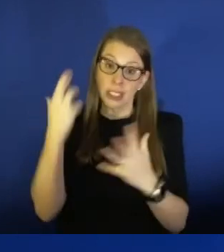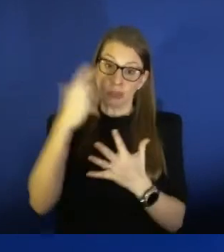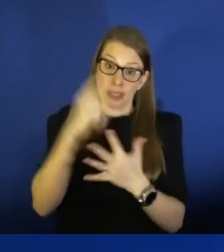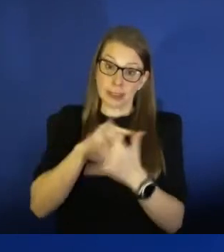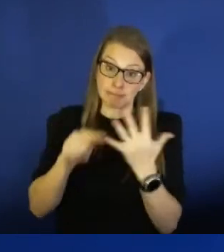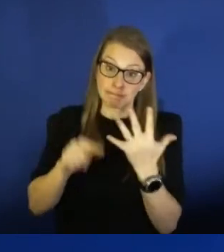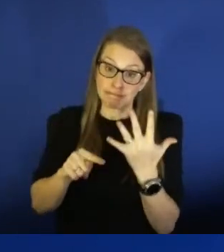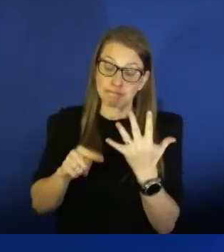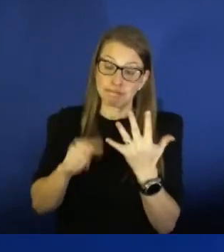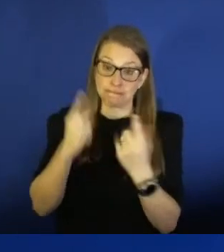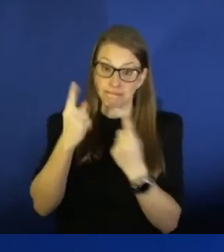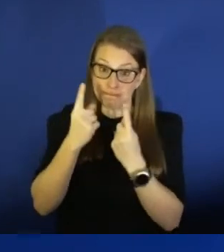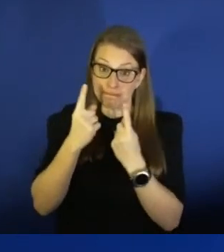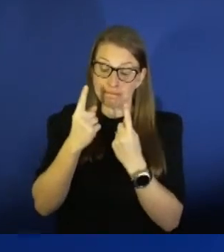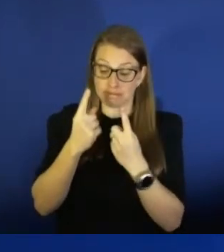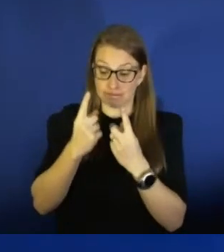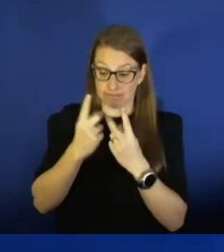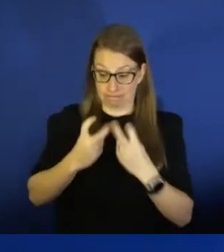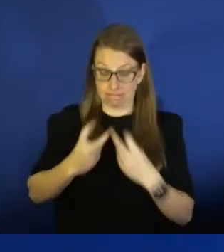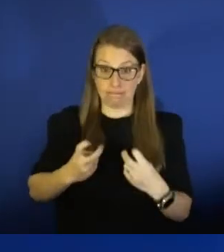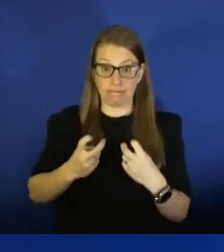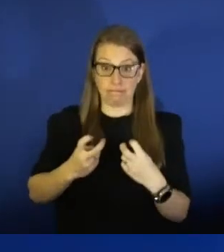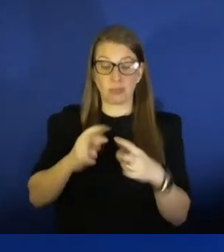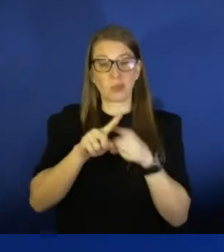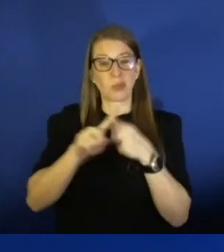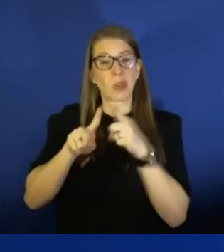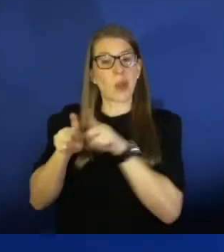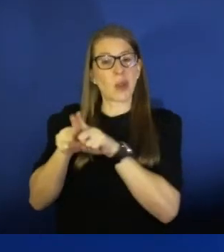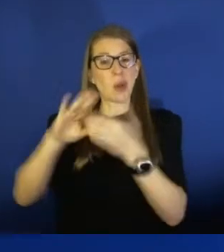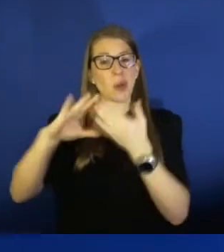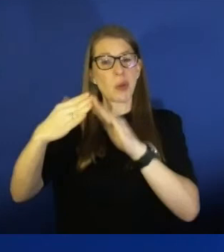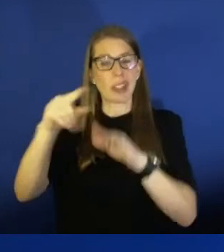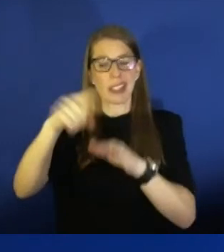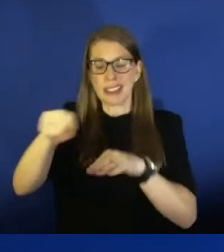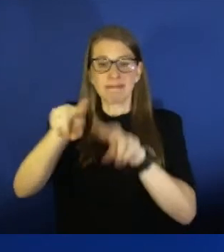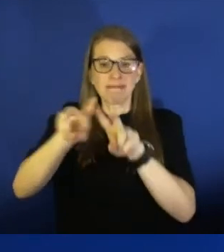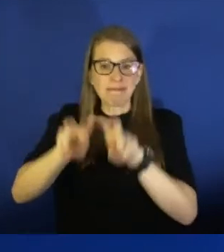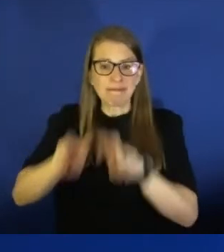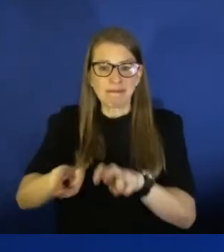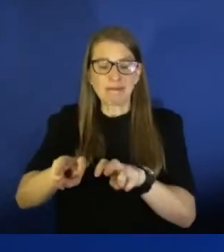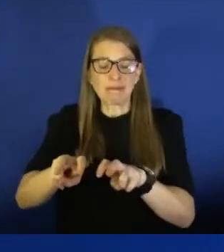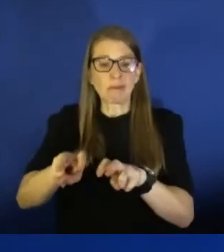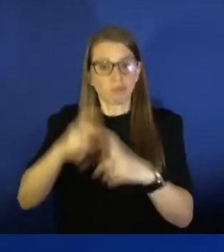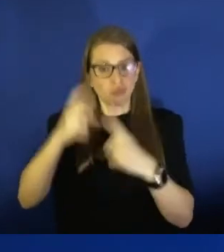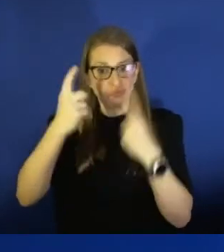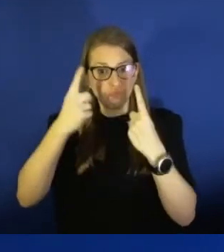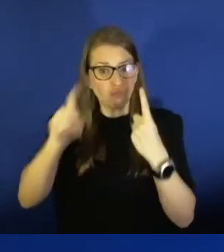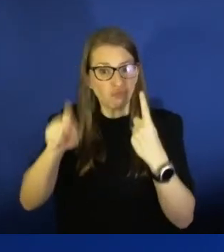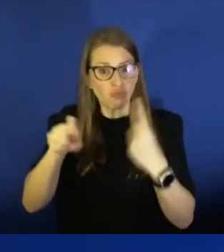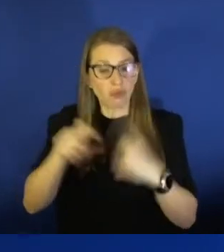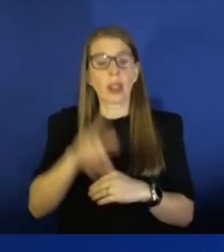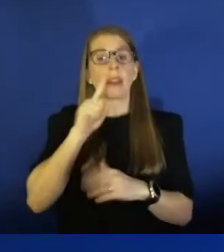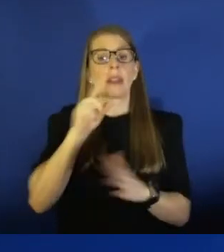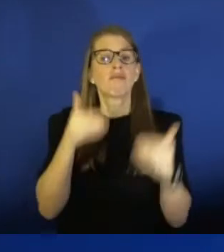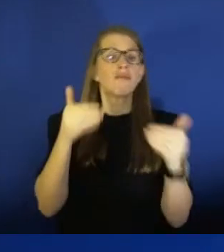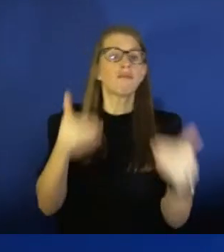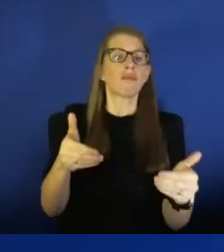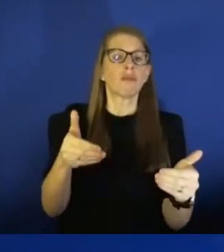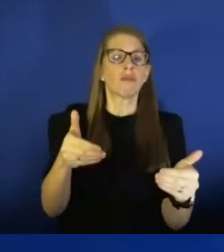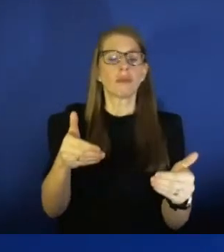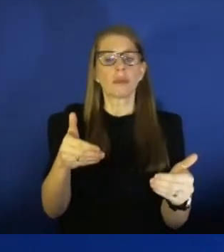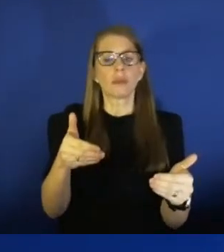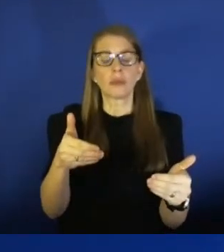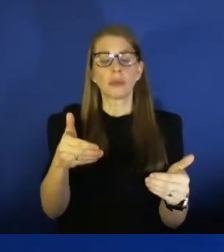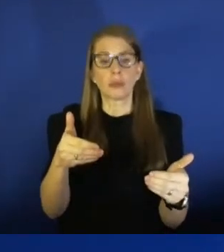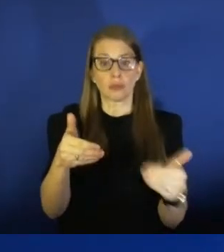both individual and as a community, that we have to understand. And I think that moving forward, the way to go and the way to be